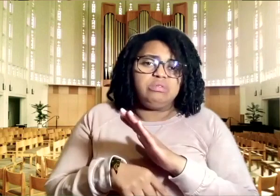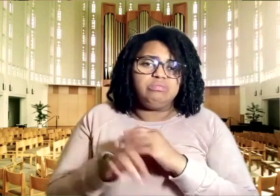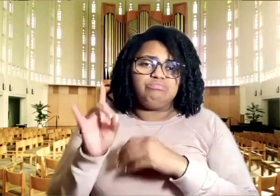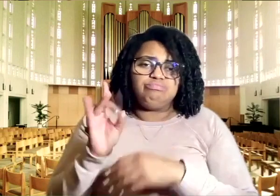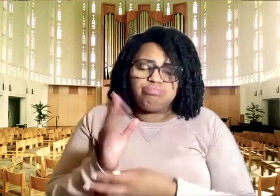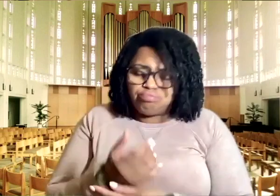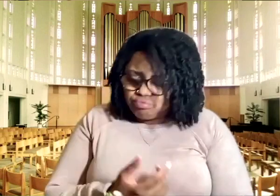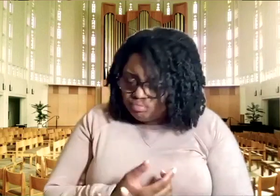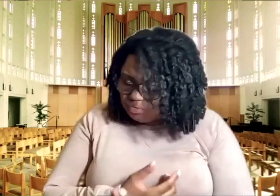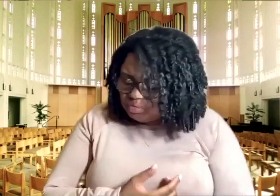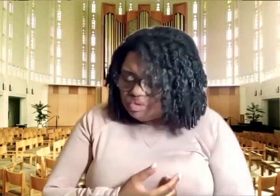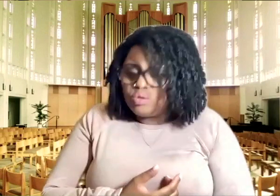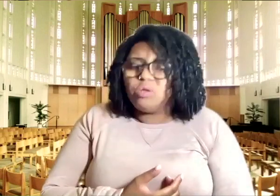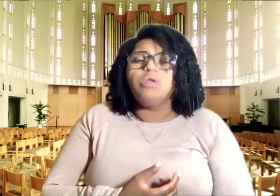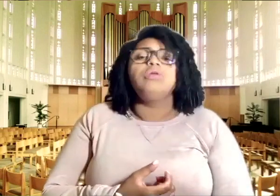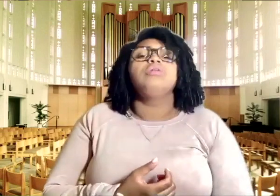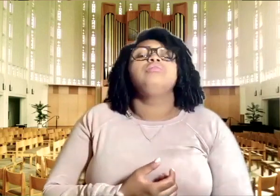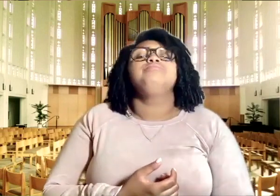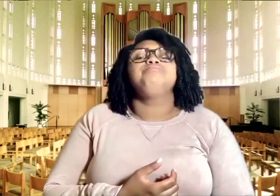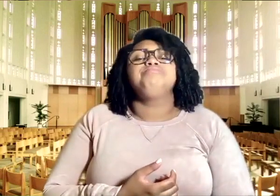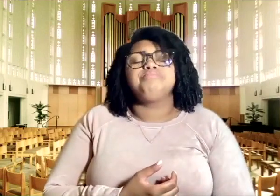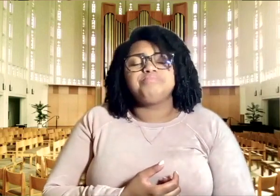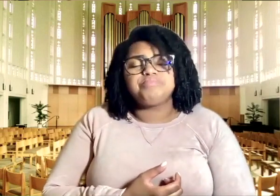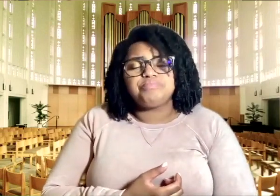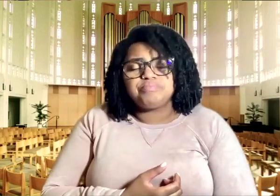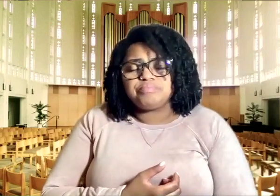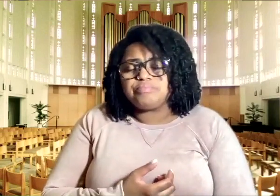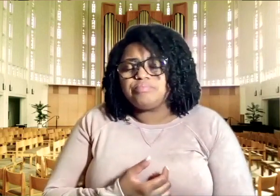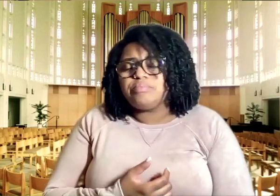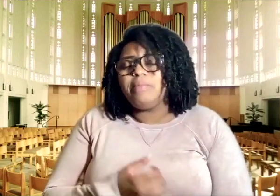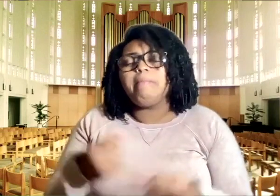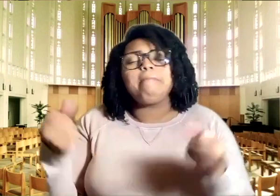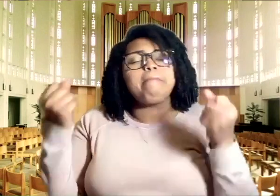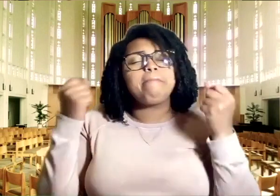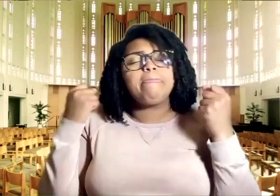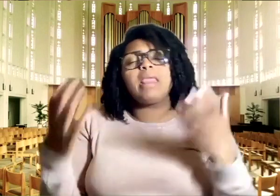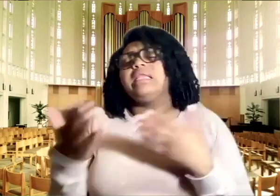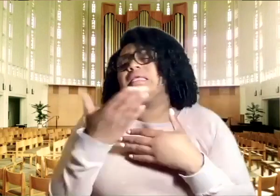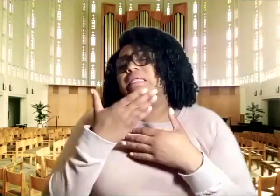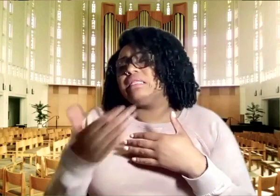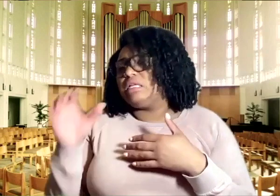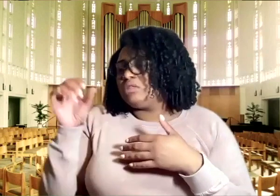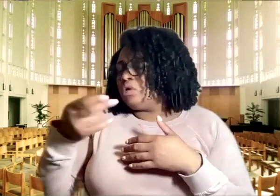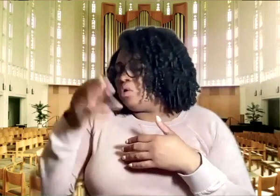There are so many things, O God, for which we pray.